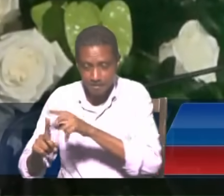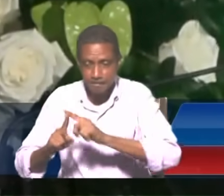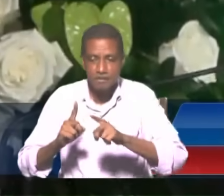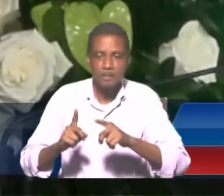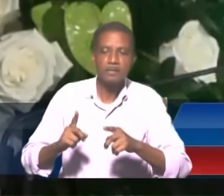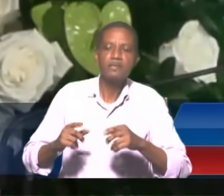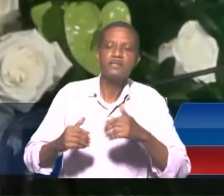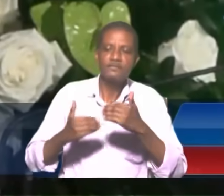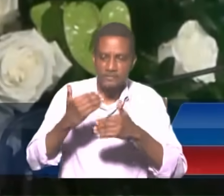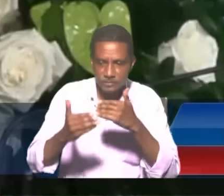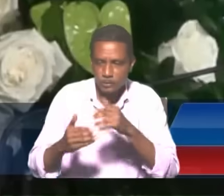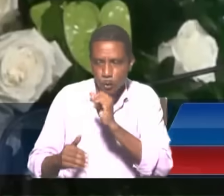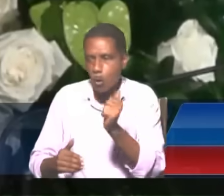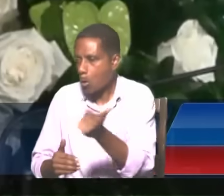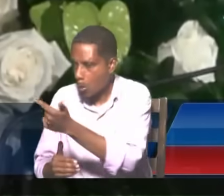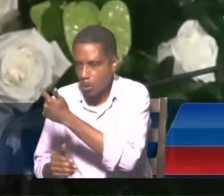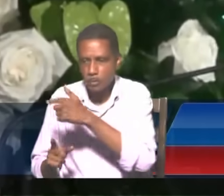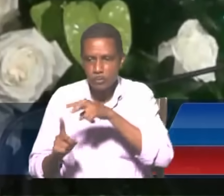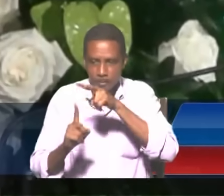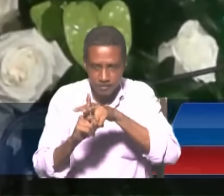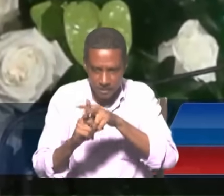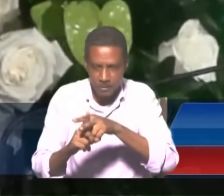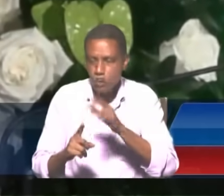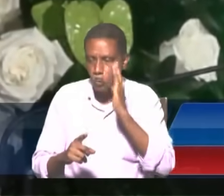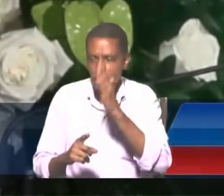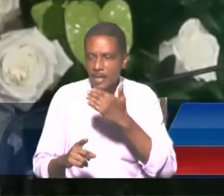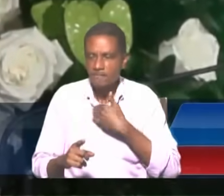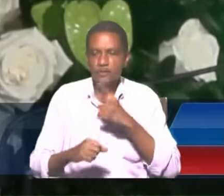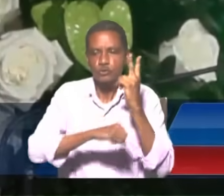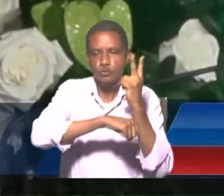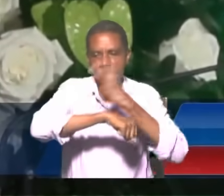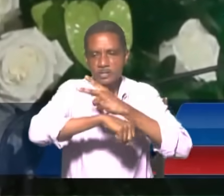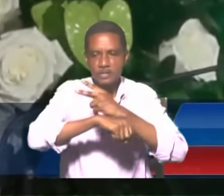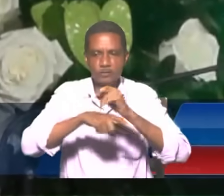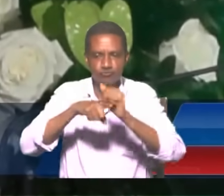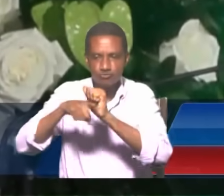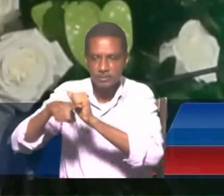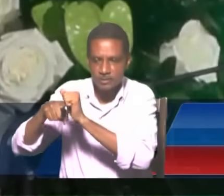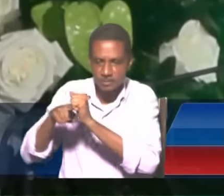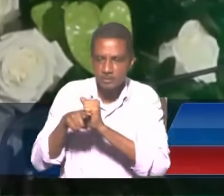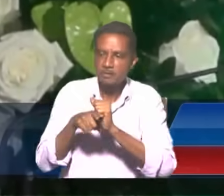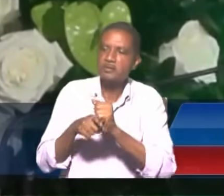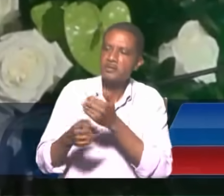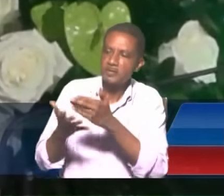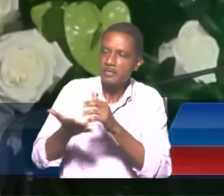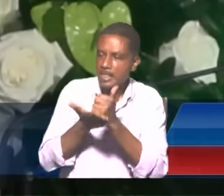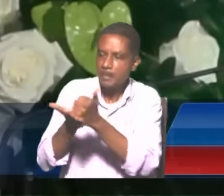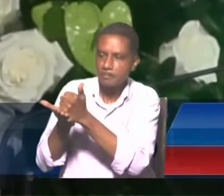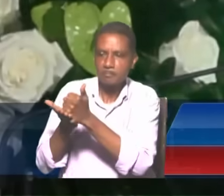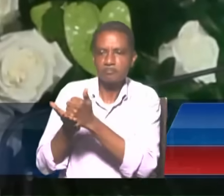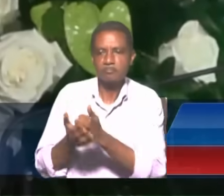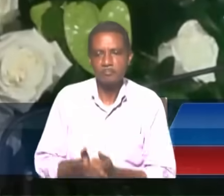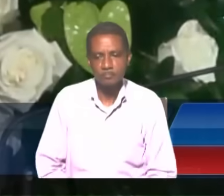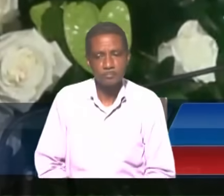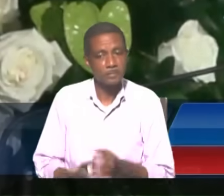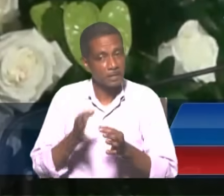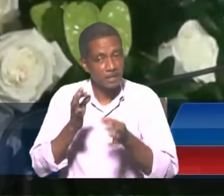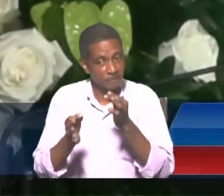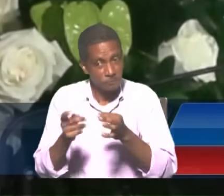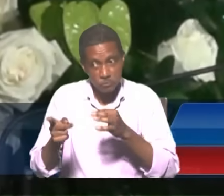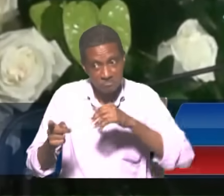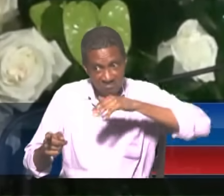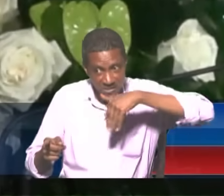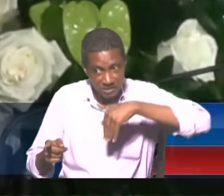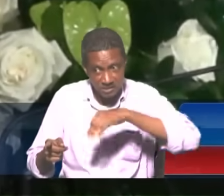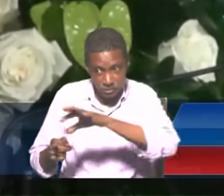be for all who apply a two-day AI course which you can benefit from. So if you're not selected